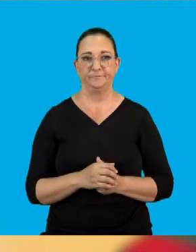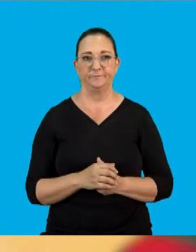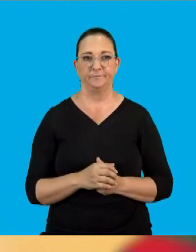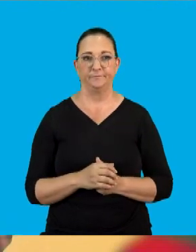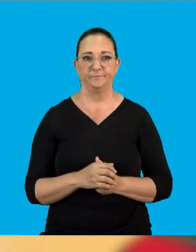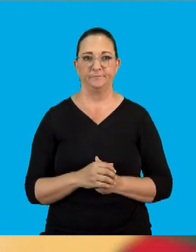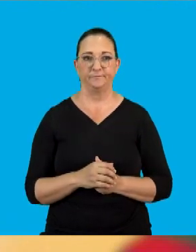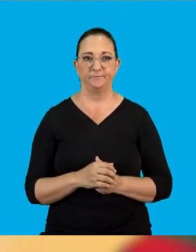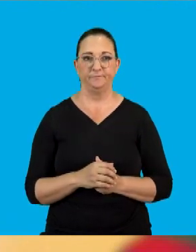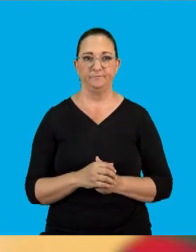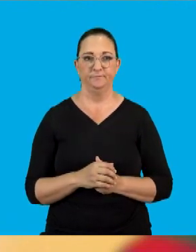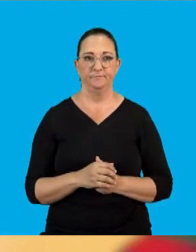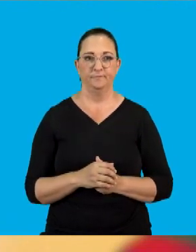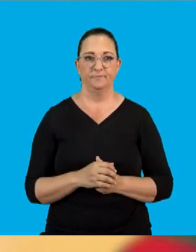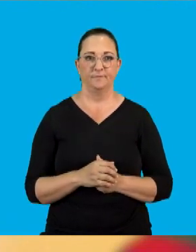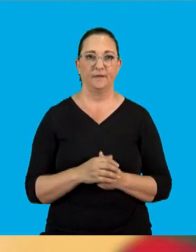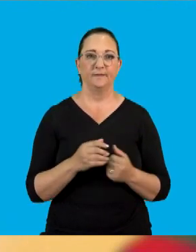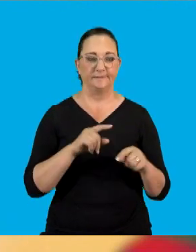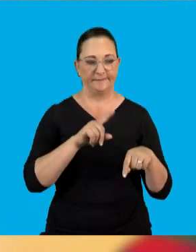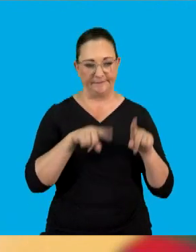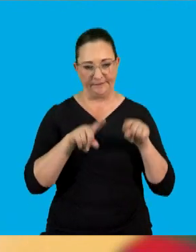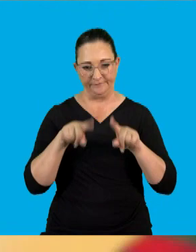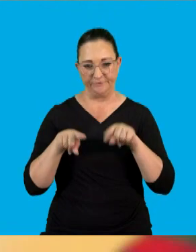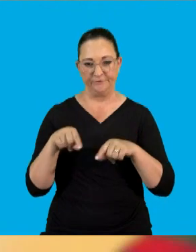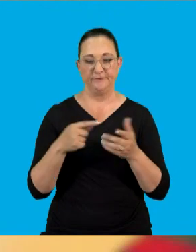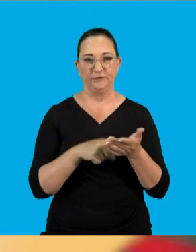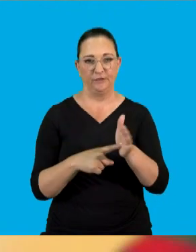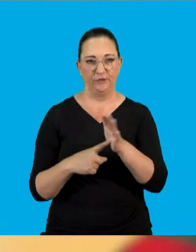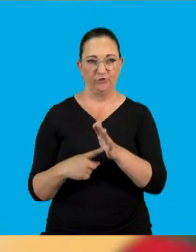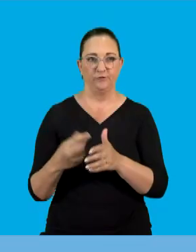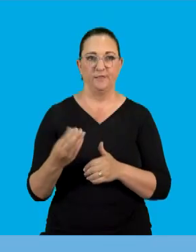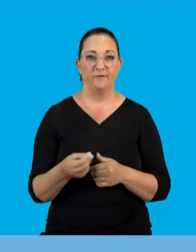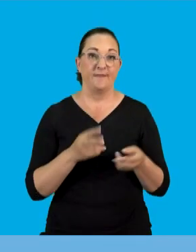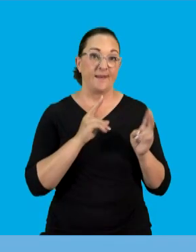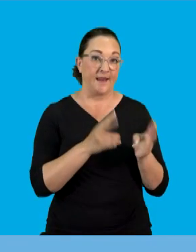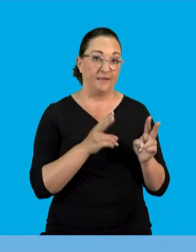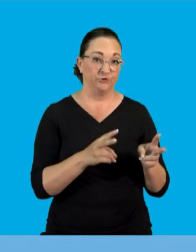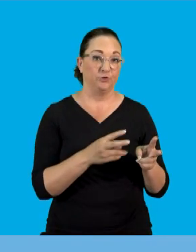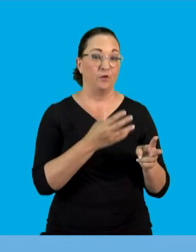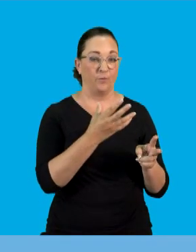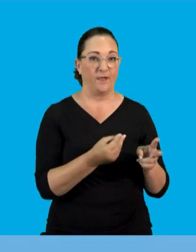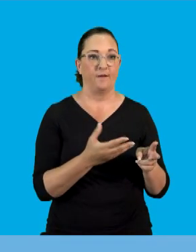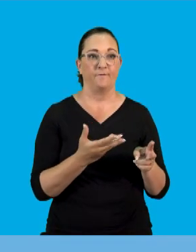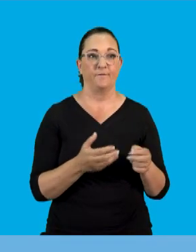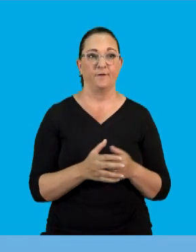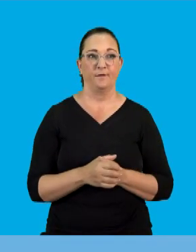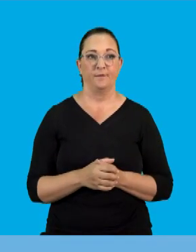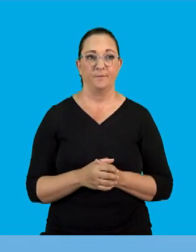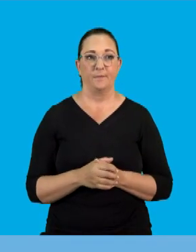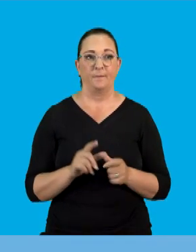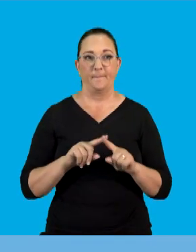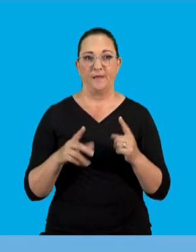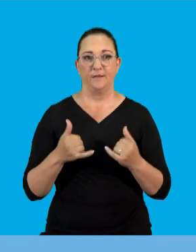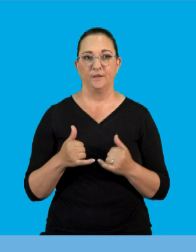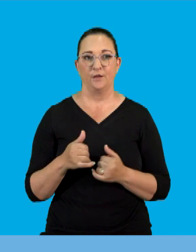So we have different types of indicators. We have natural indicators and we also have man-made indicators. Now, what